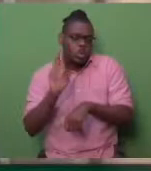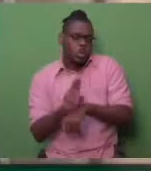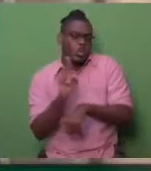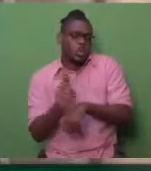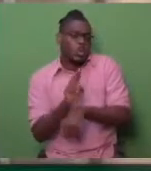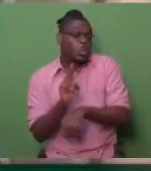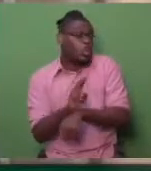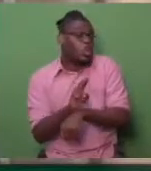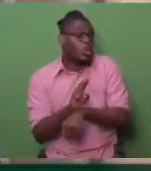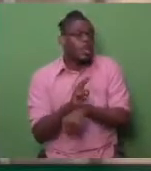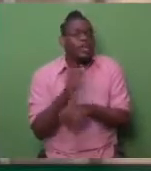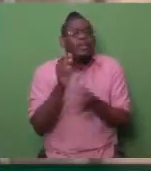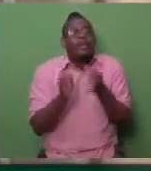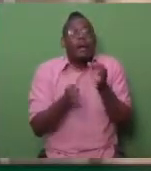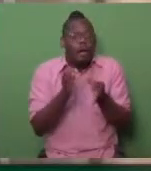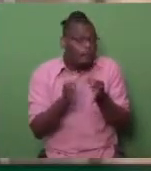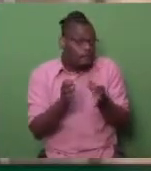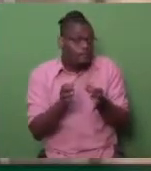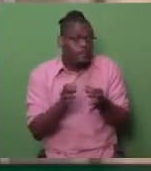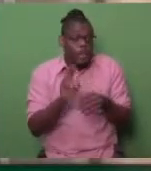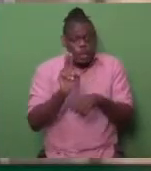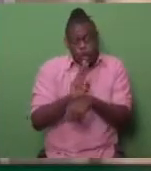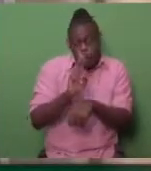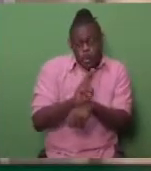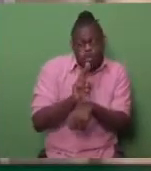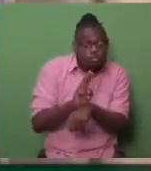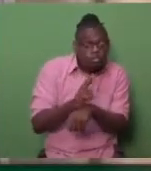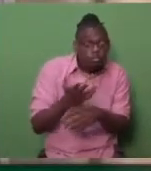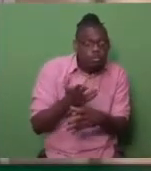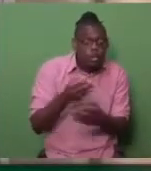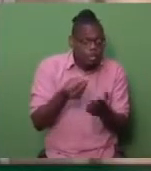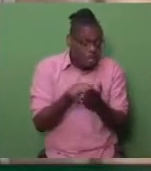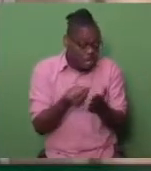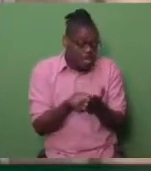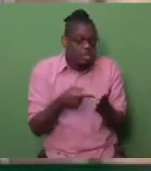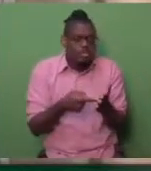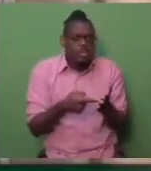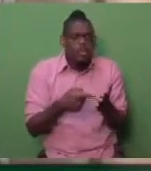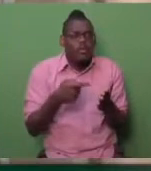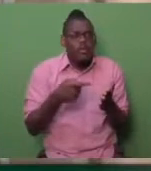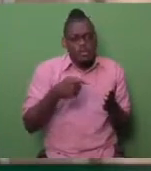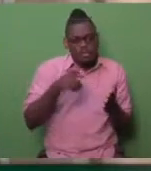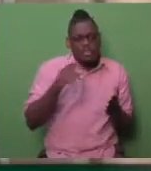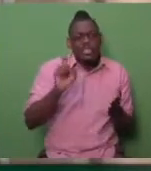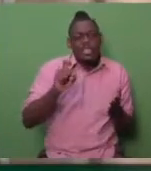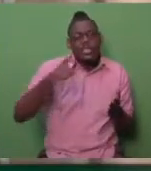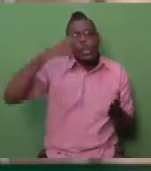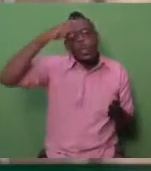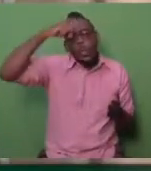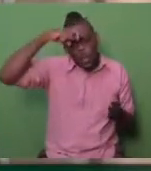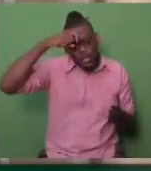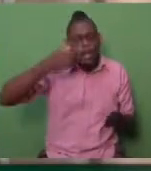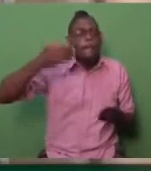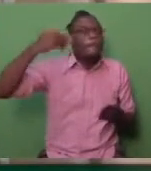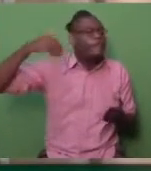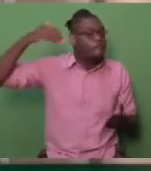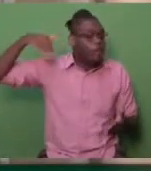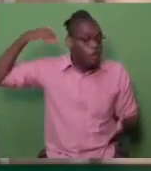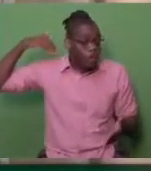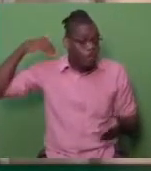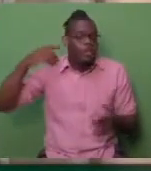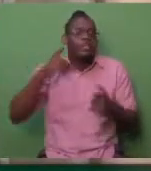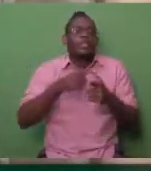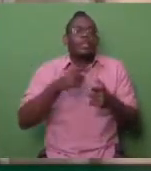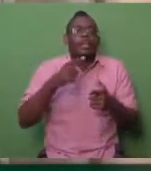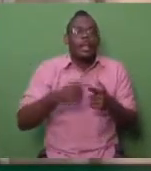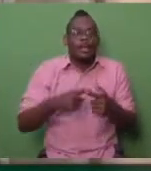would not have had to resort to this measure." That's the property tax, in reference to the property tax. The member who made that statement